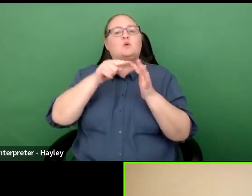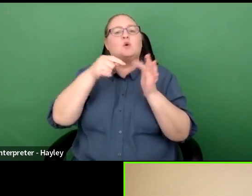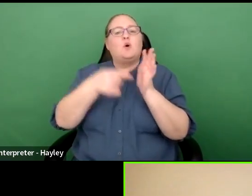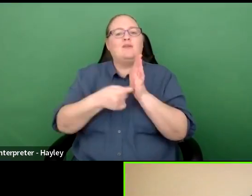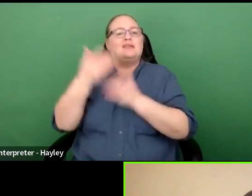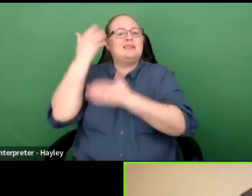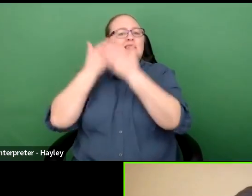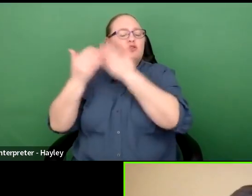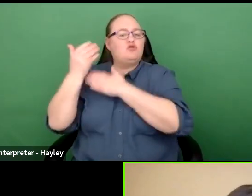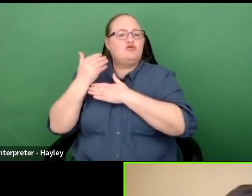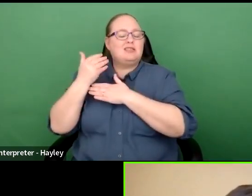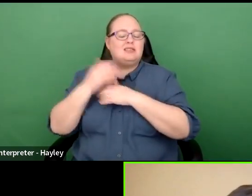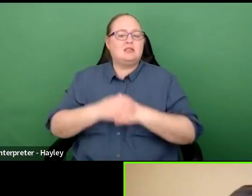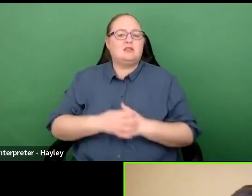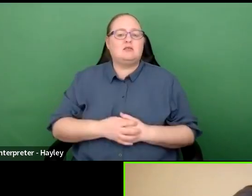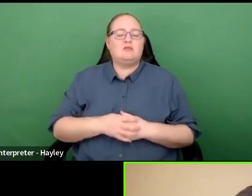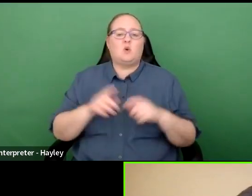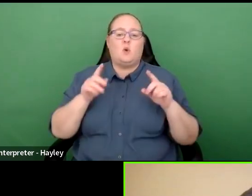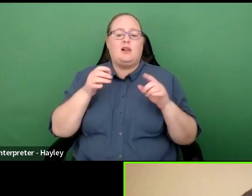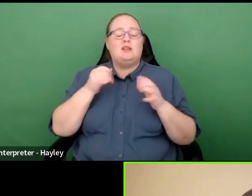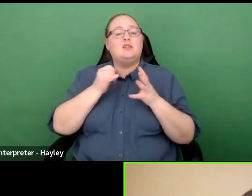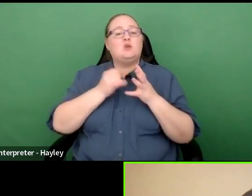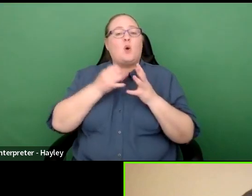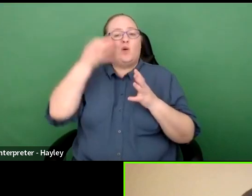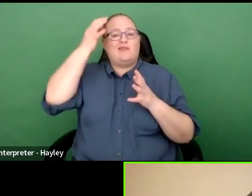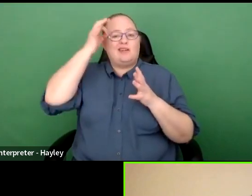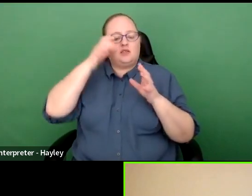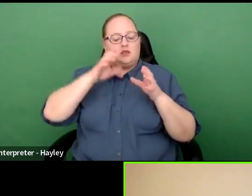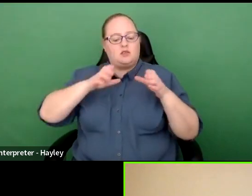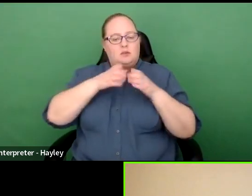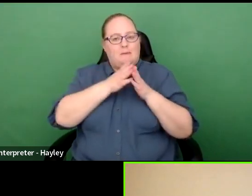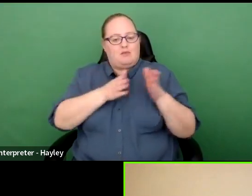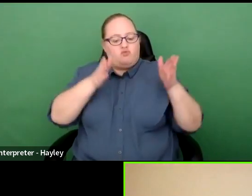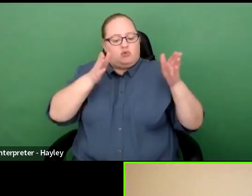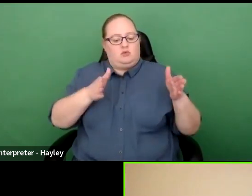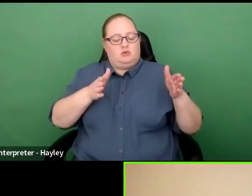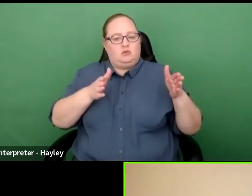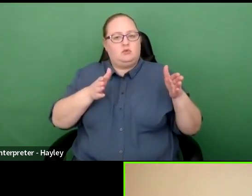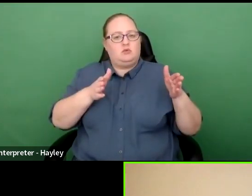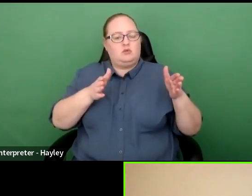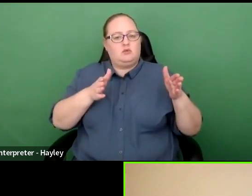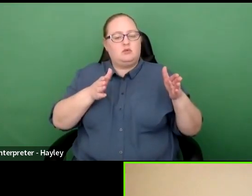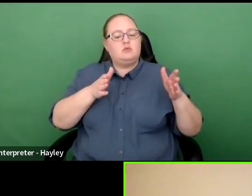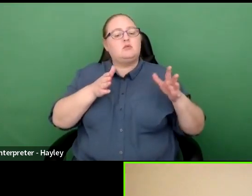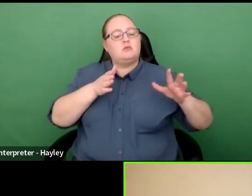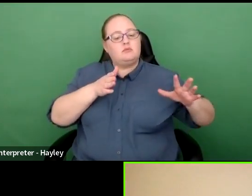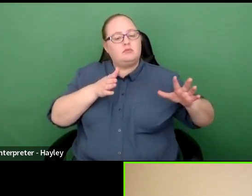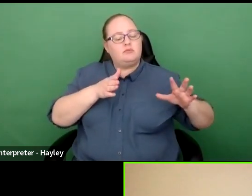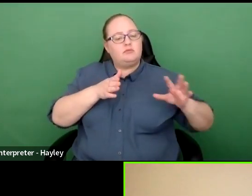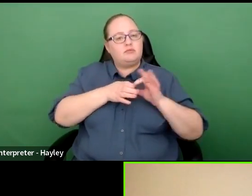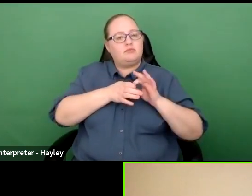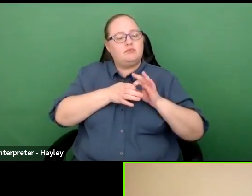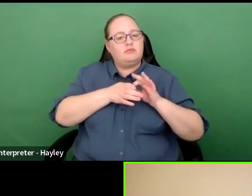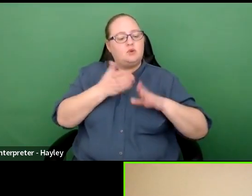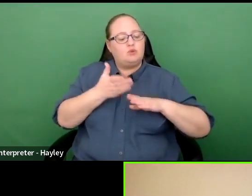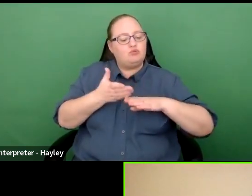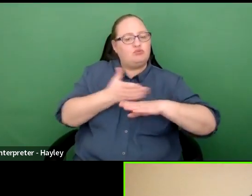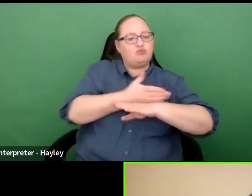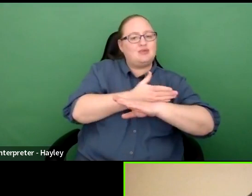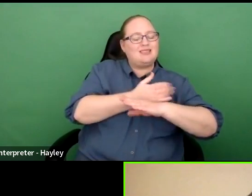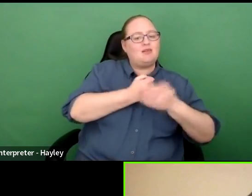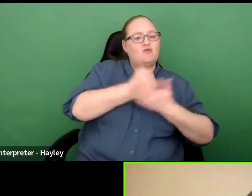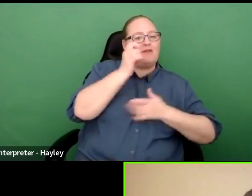And this so-called Soviet period connects the pre-revolutionary Russia and